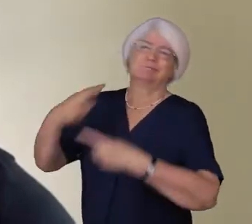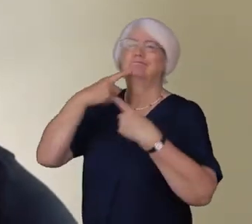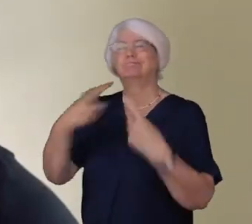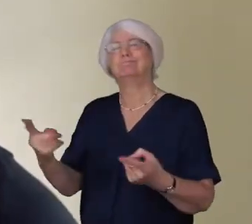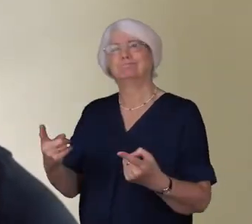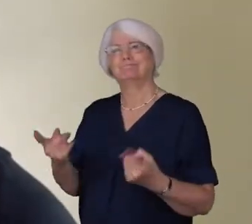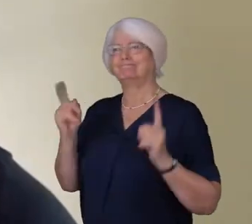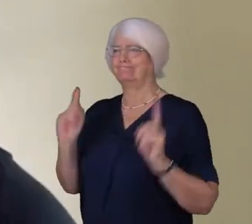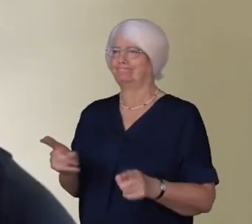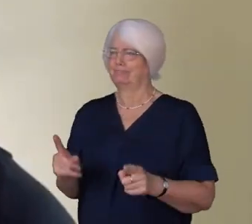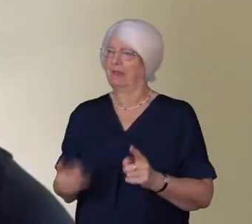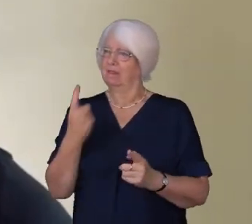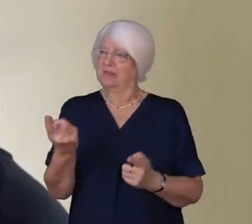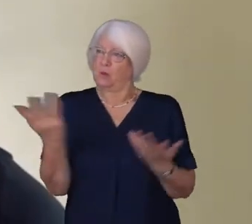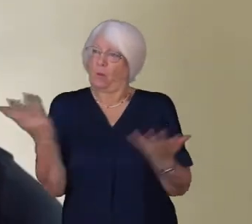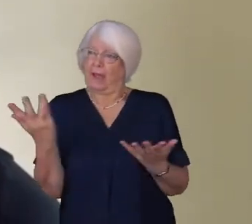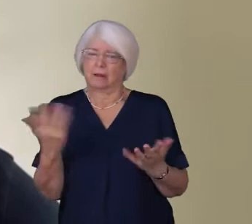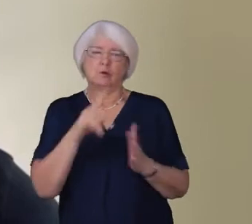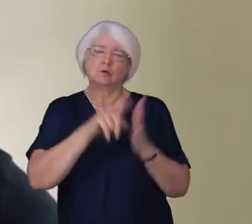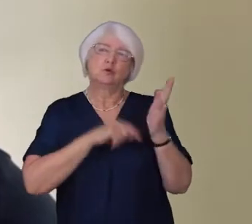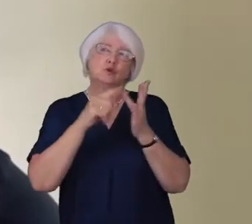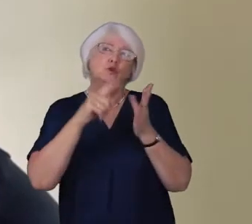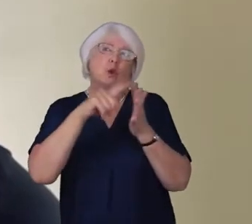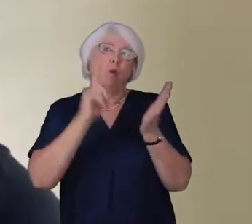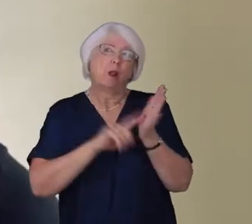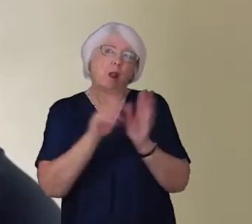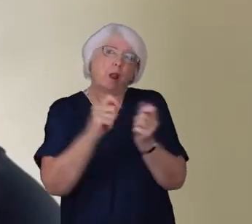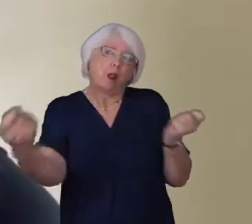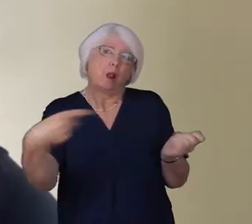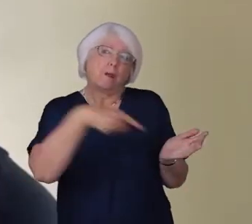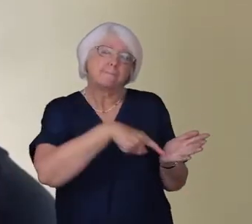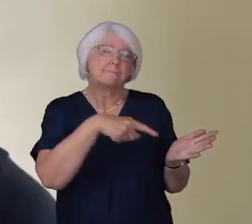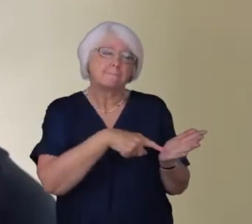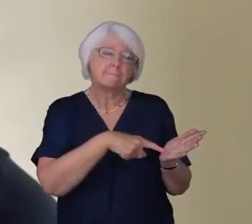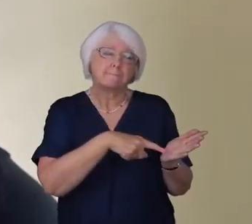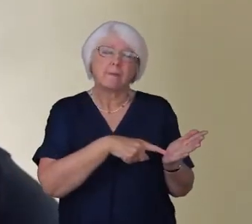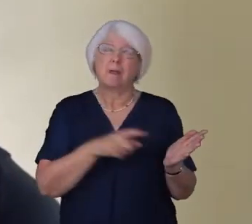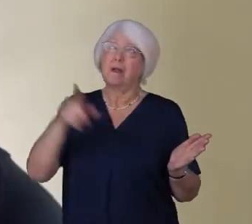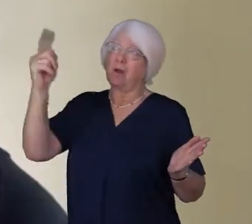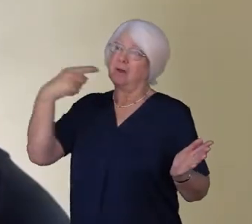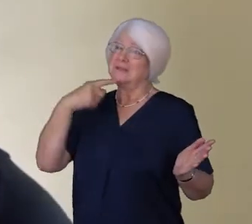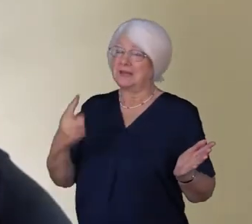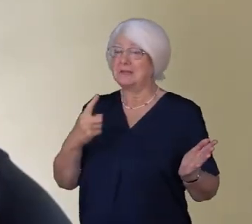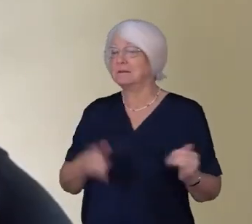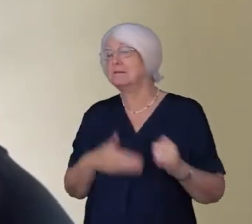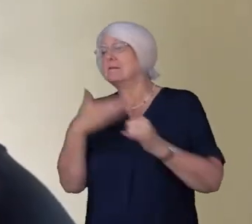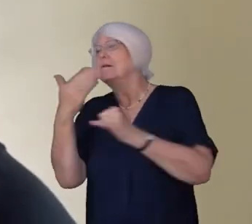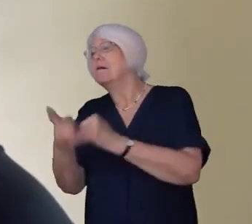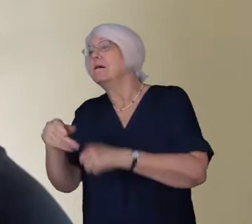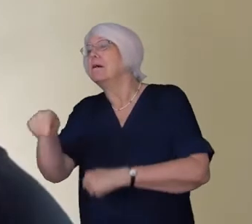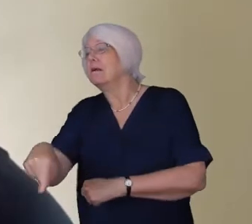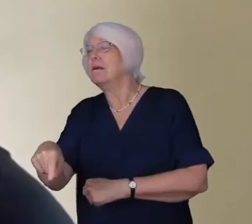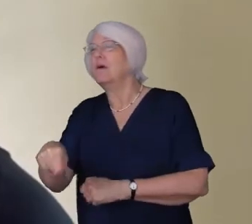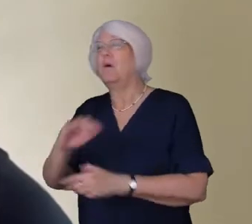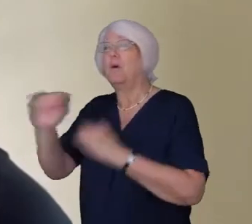them. This is what was spoken through prophet Joel. In the last days it will be, God declares,